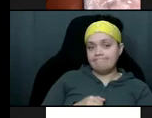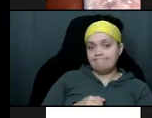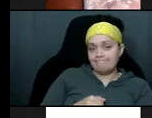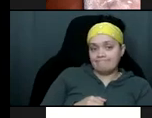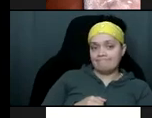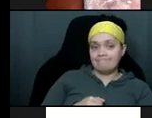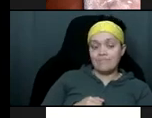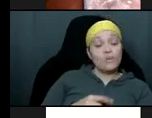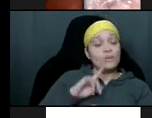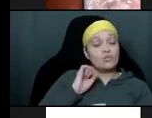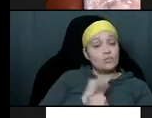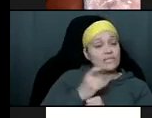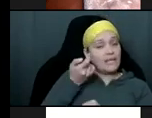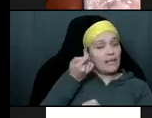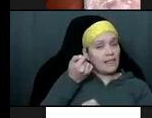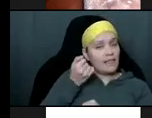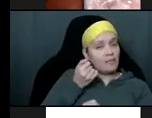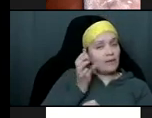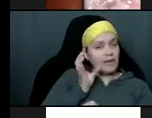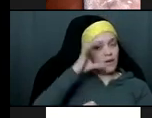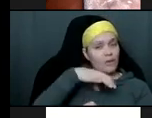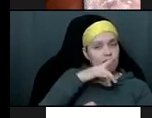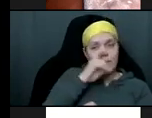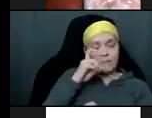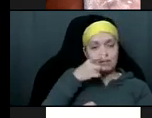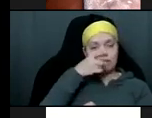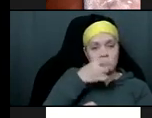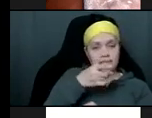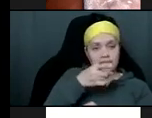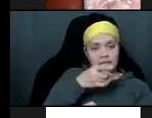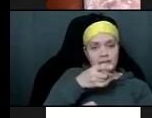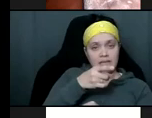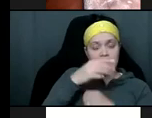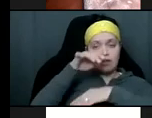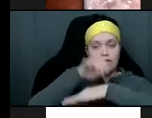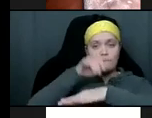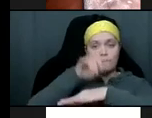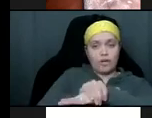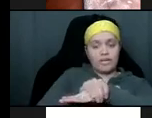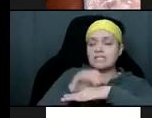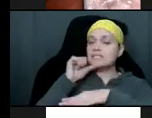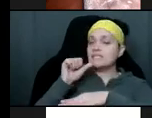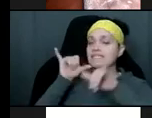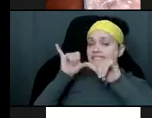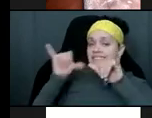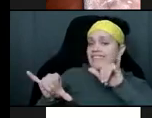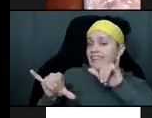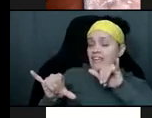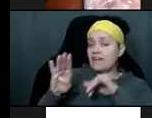Which is actually a little bit ironic, because the British did not stay at Botany